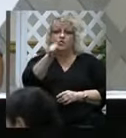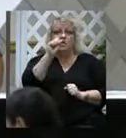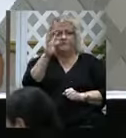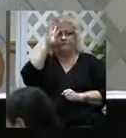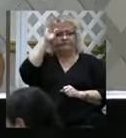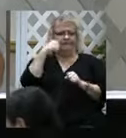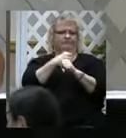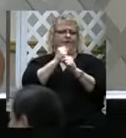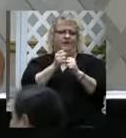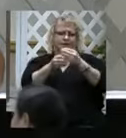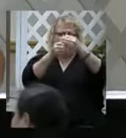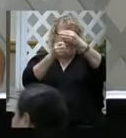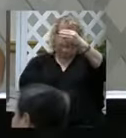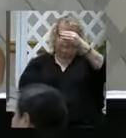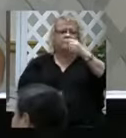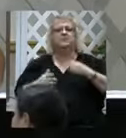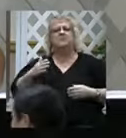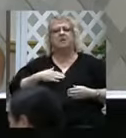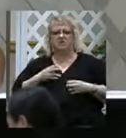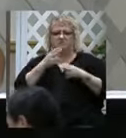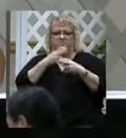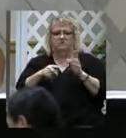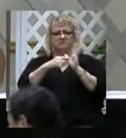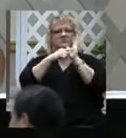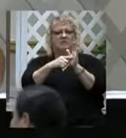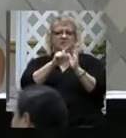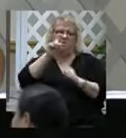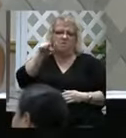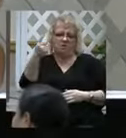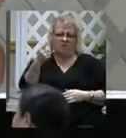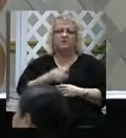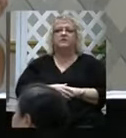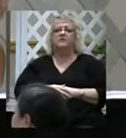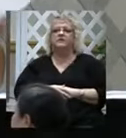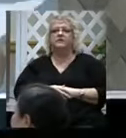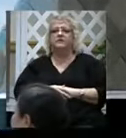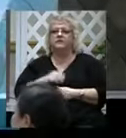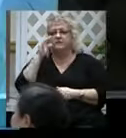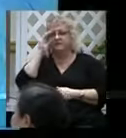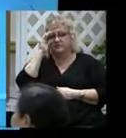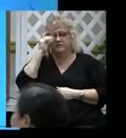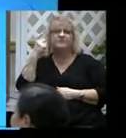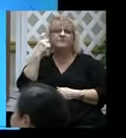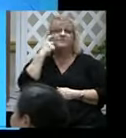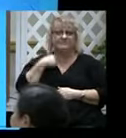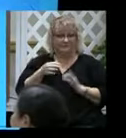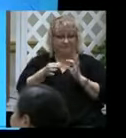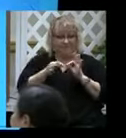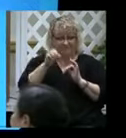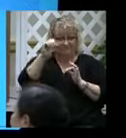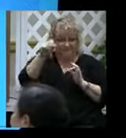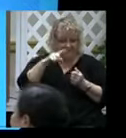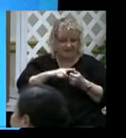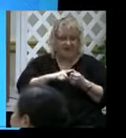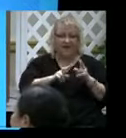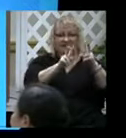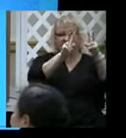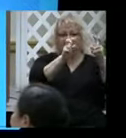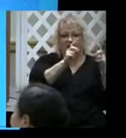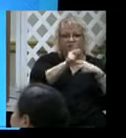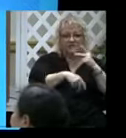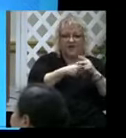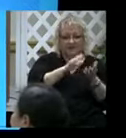documents you have. So what with the little piece of information that I've collected so far, based on what we just talked about, I have the title of the document,